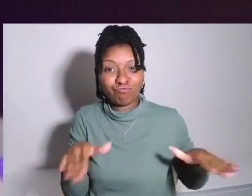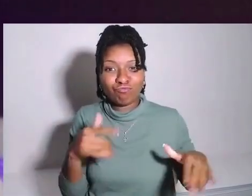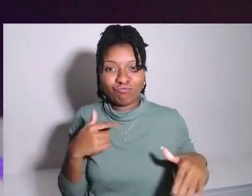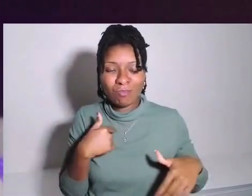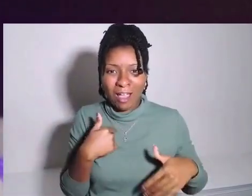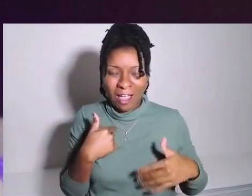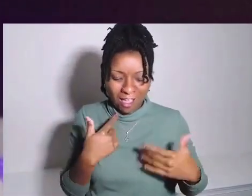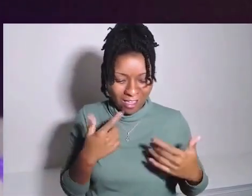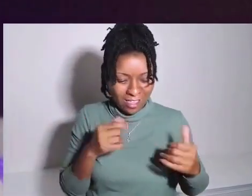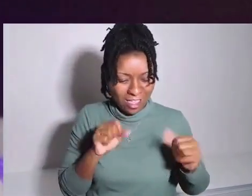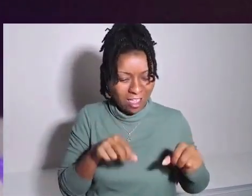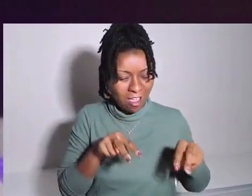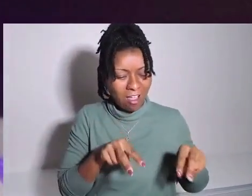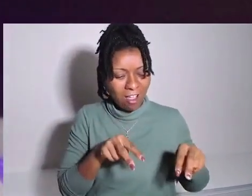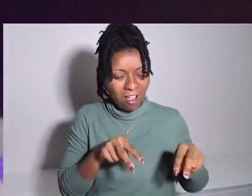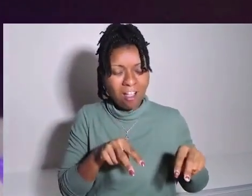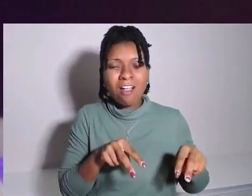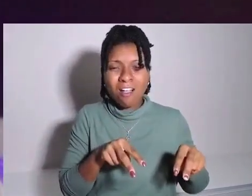my own little self,